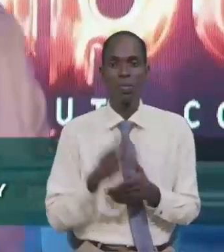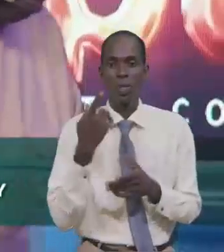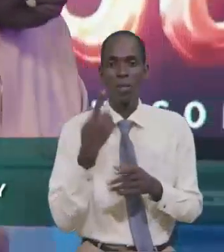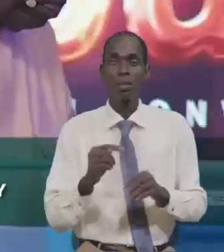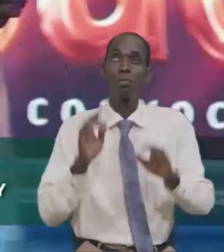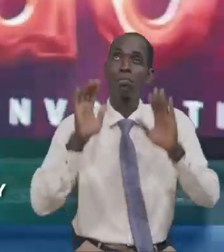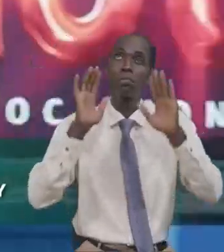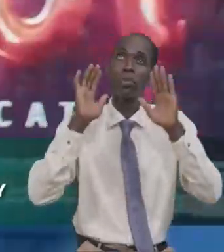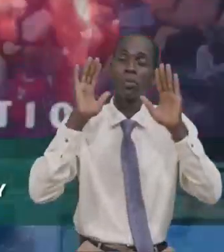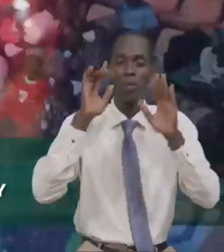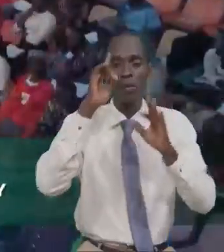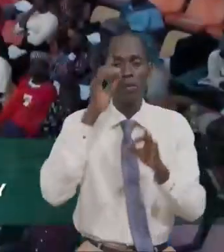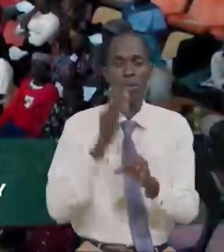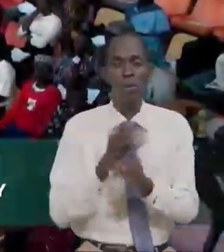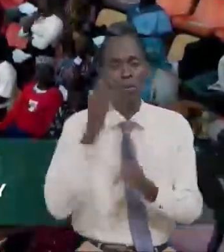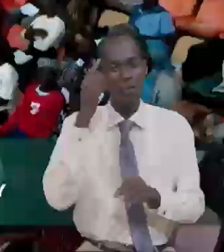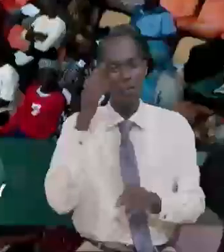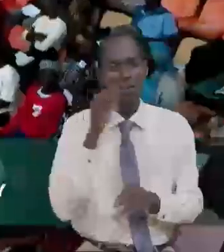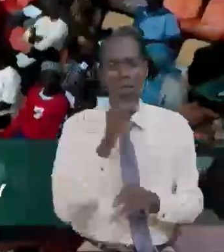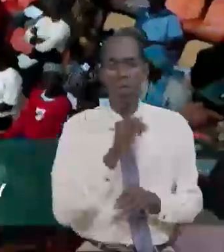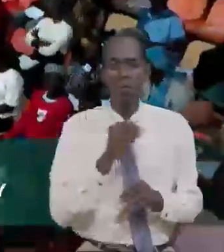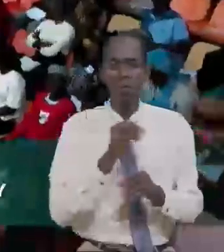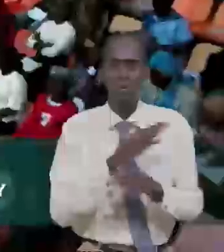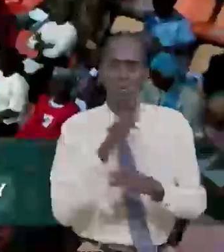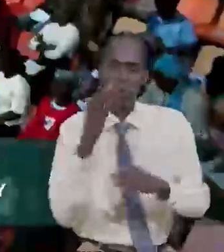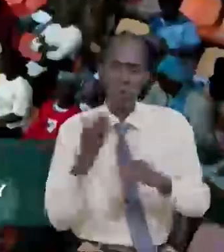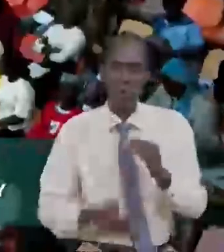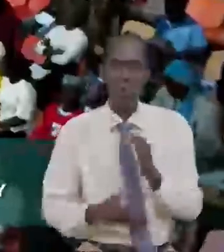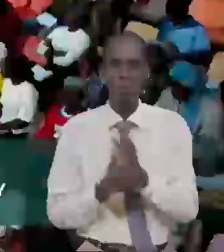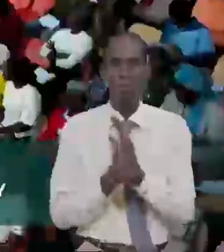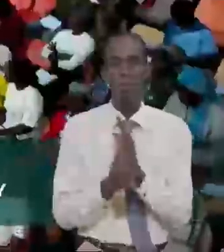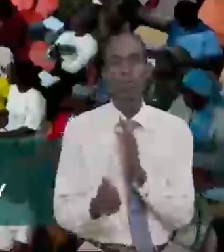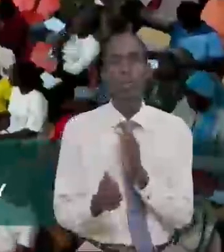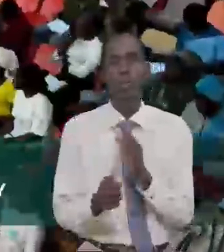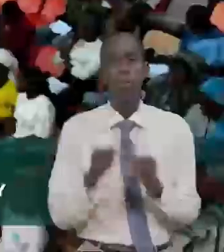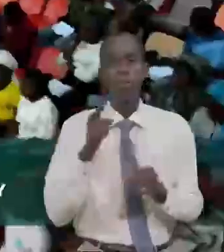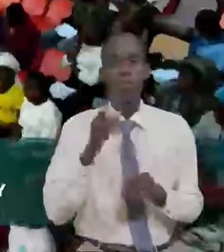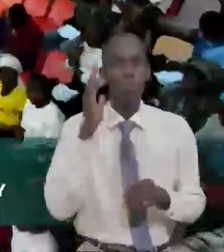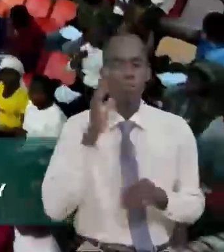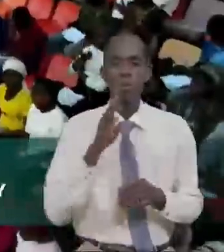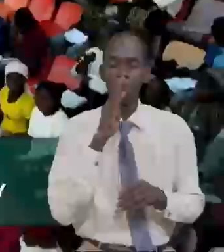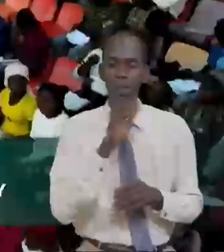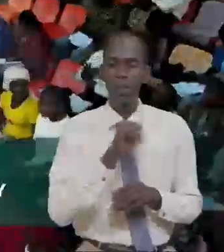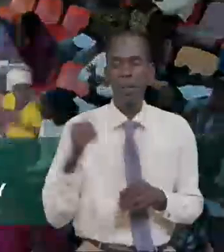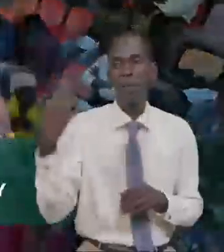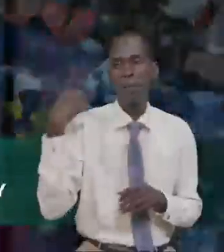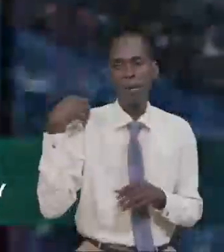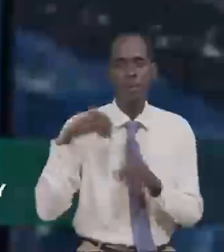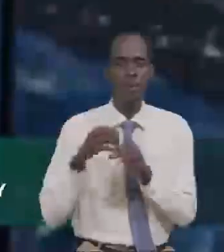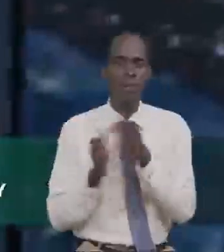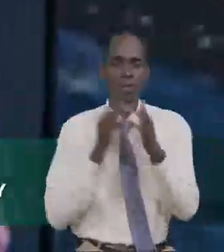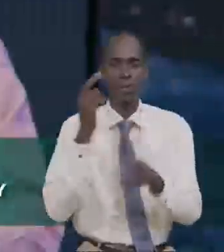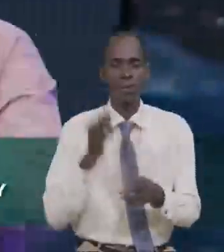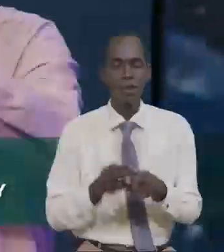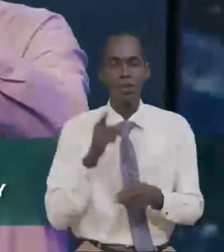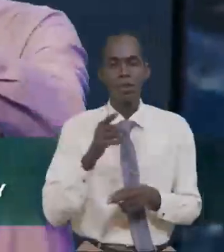master. You will be a conqueror. You will be an achiever. And people will